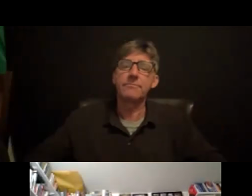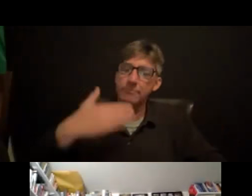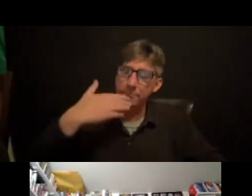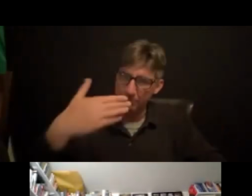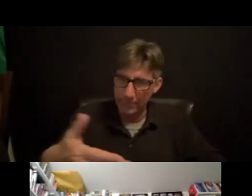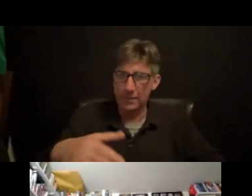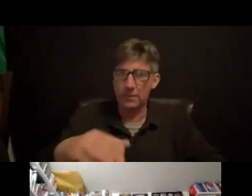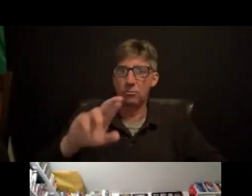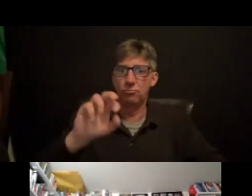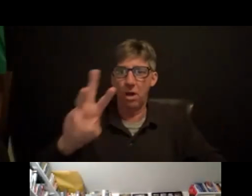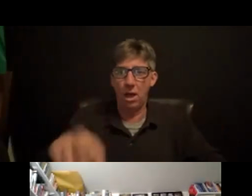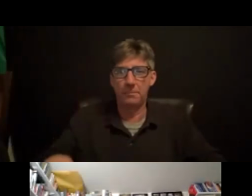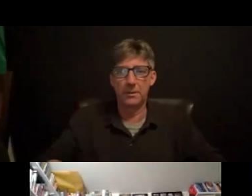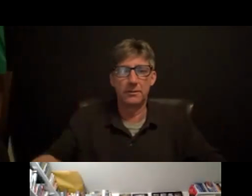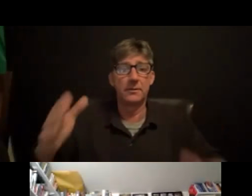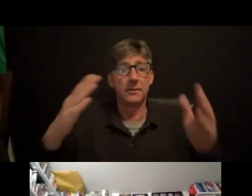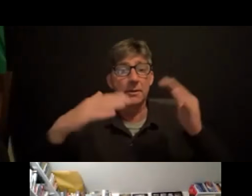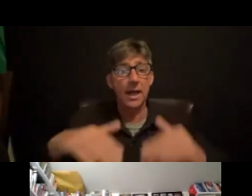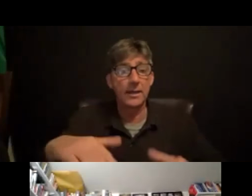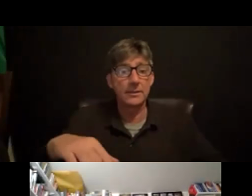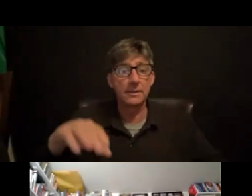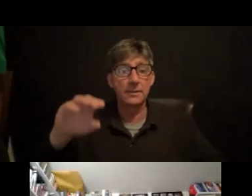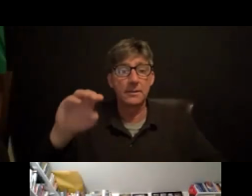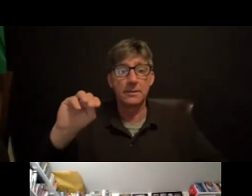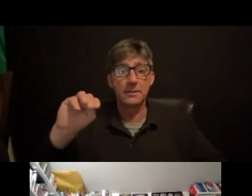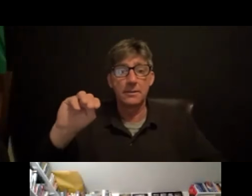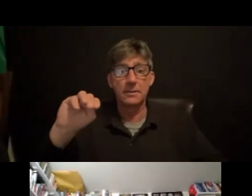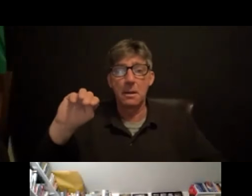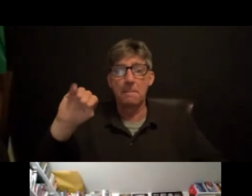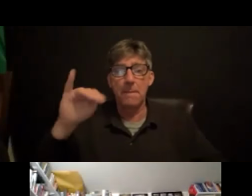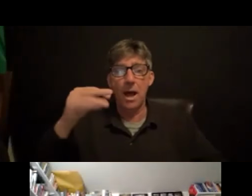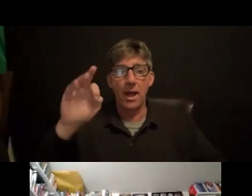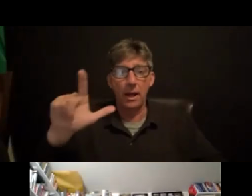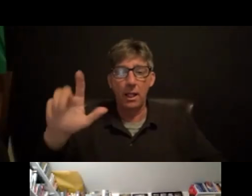Next, I'm going to ask to unmute Mr. Michael Espada.